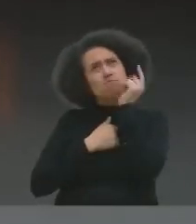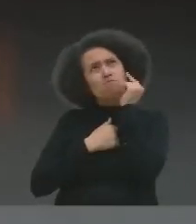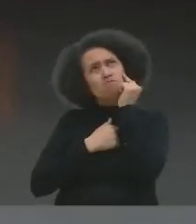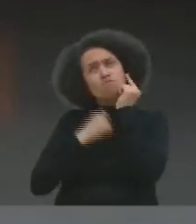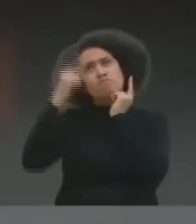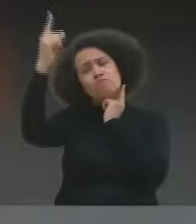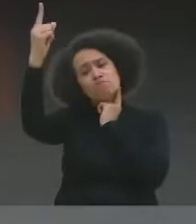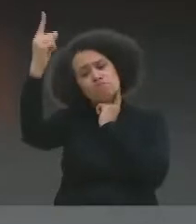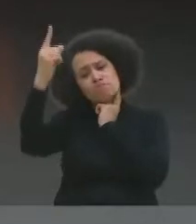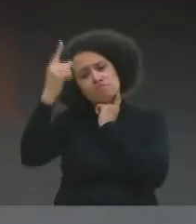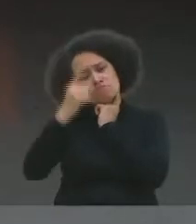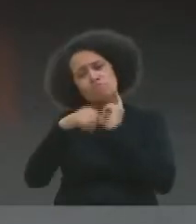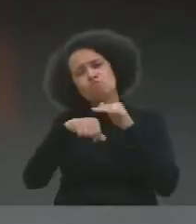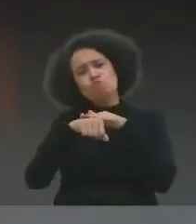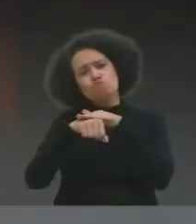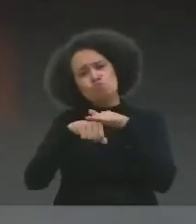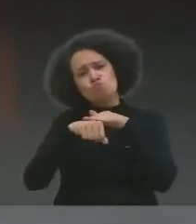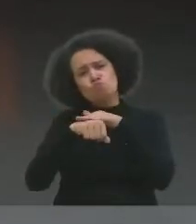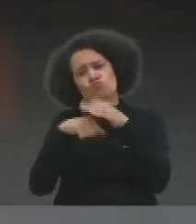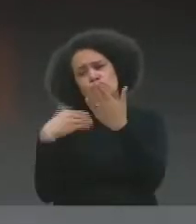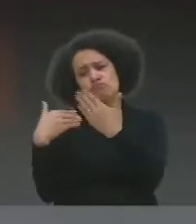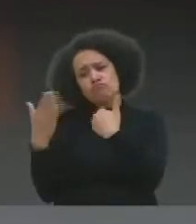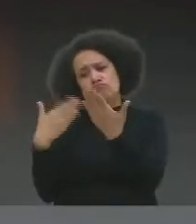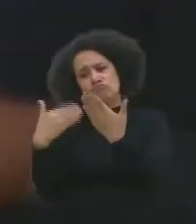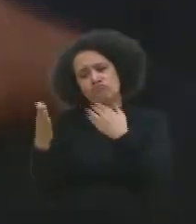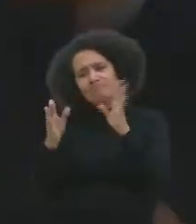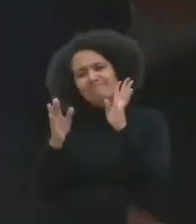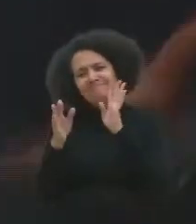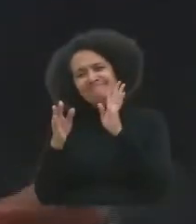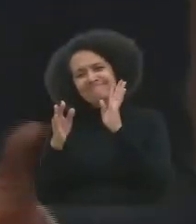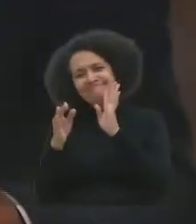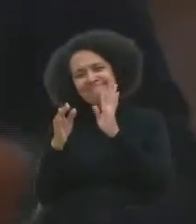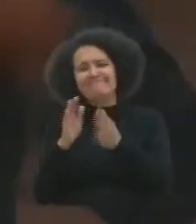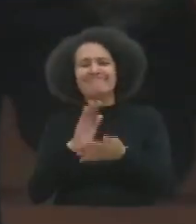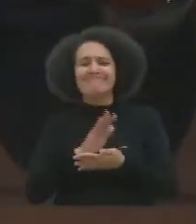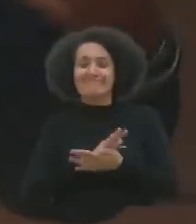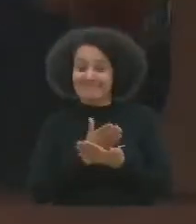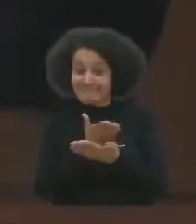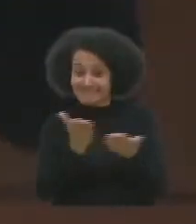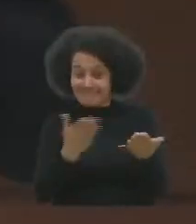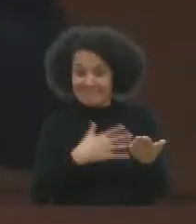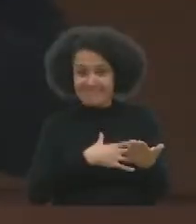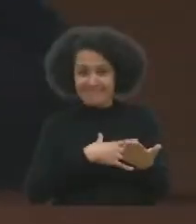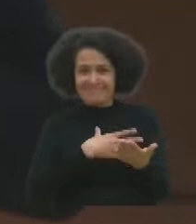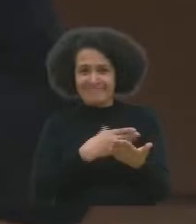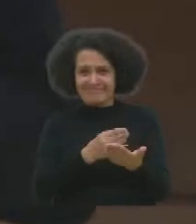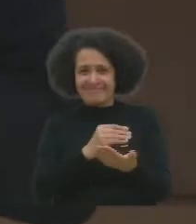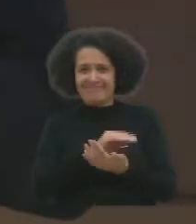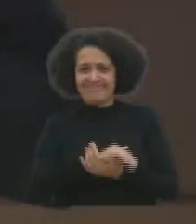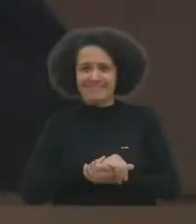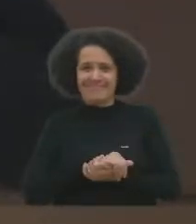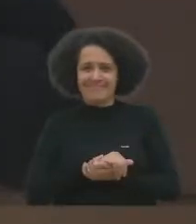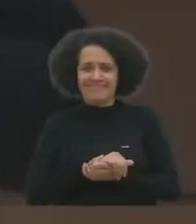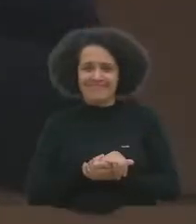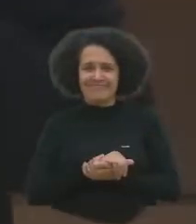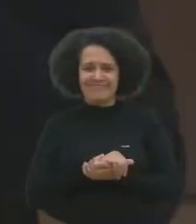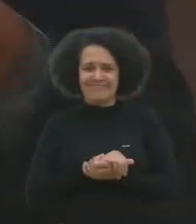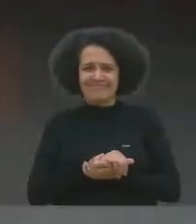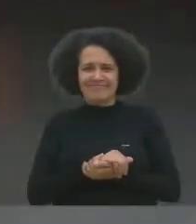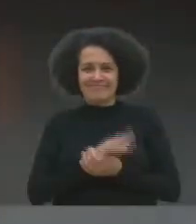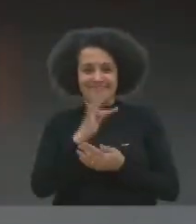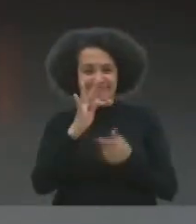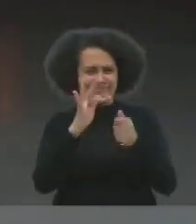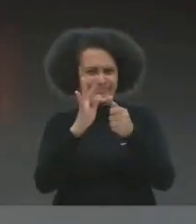descer e vou começar a ter uma conversa bacana com eles. And then James says, cleanse your hands, you sinners, and purify your hearts. E Tiago diz,